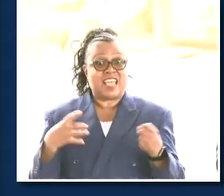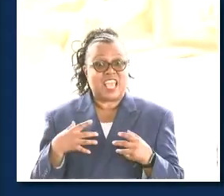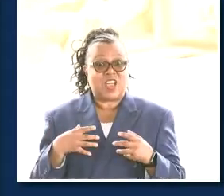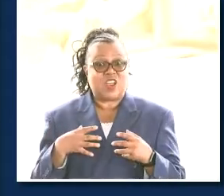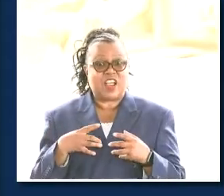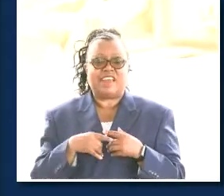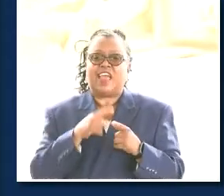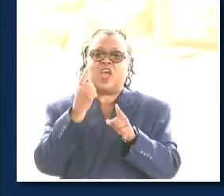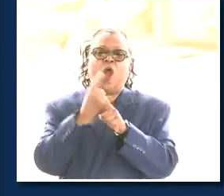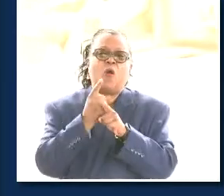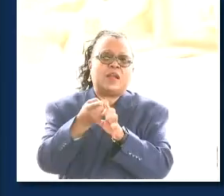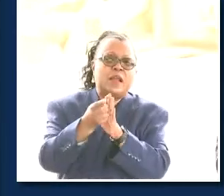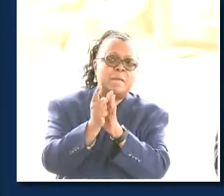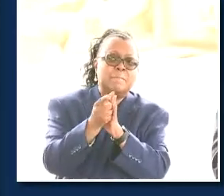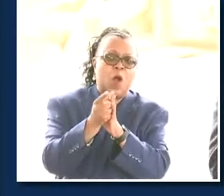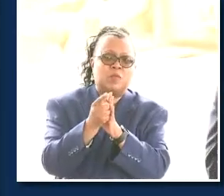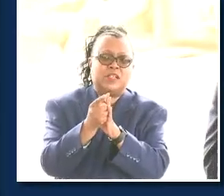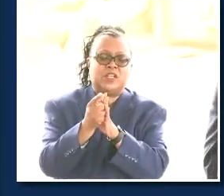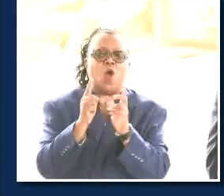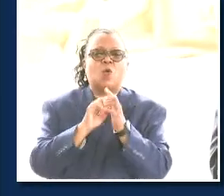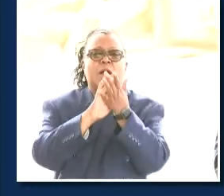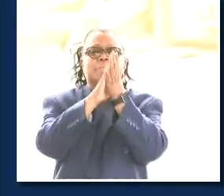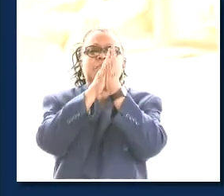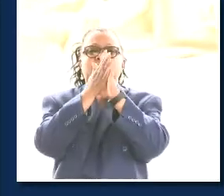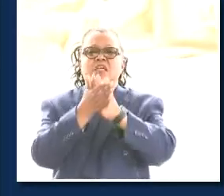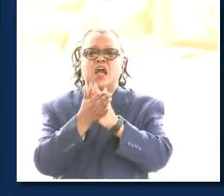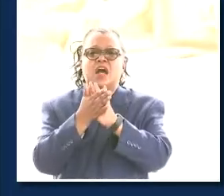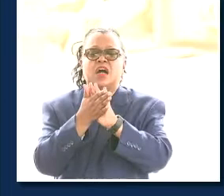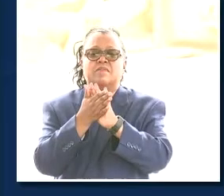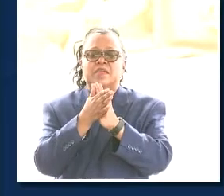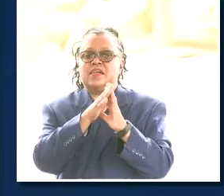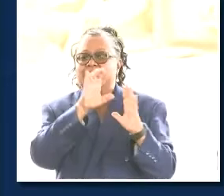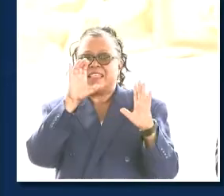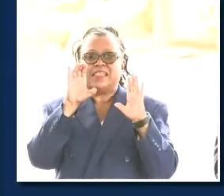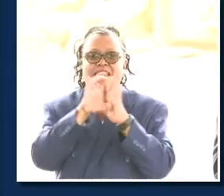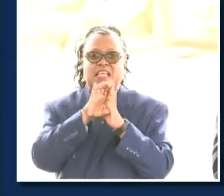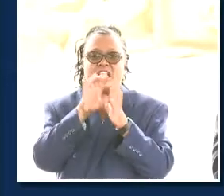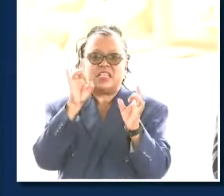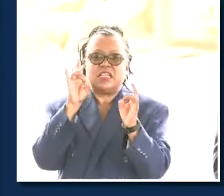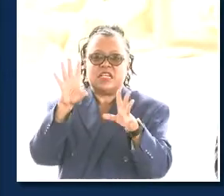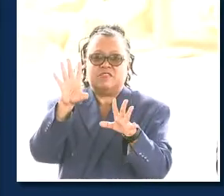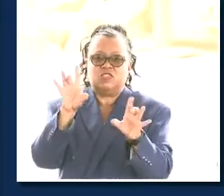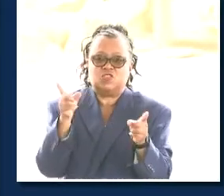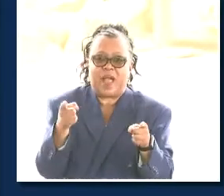that ordinary moments will become the scenes of tragedy.